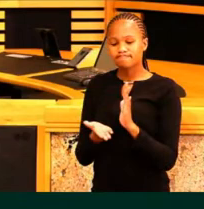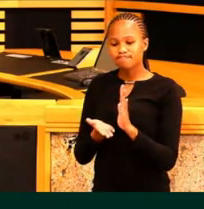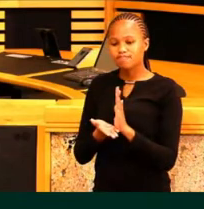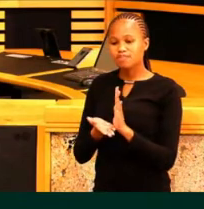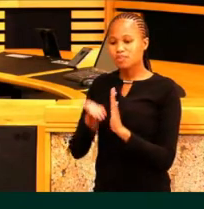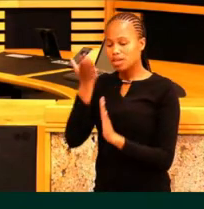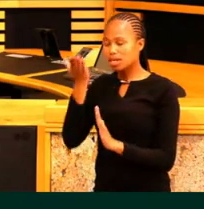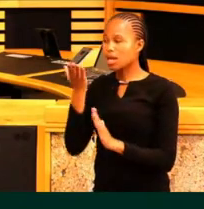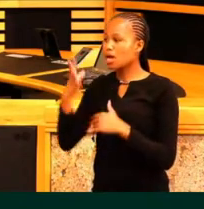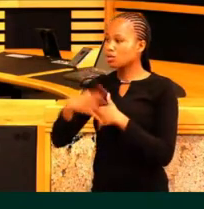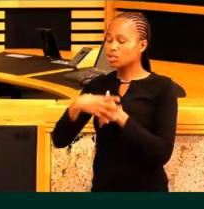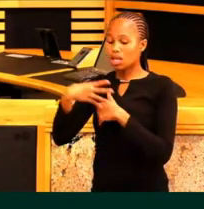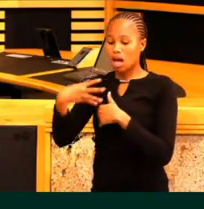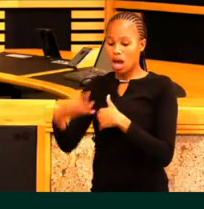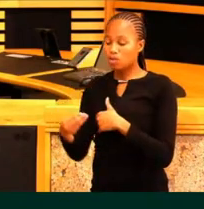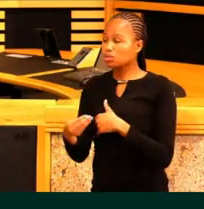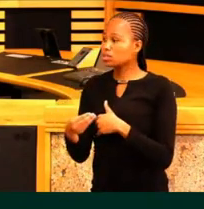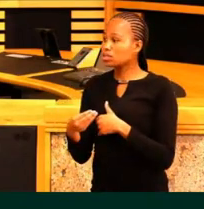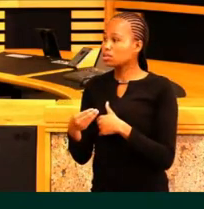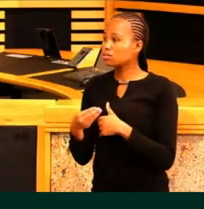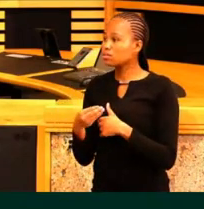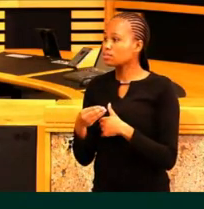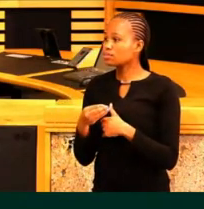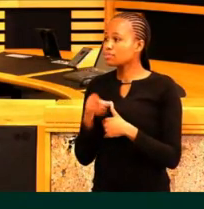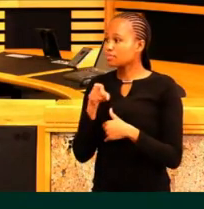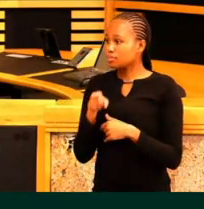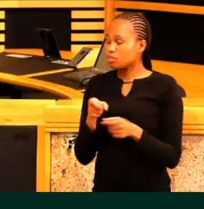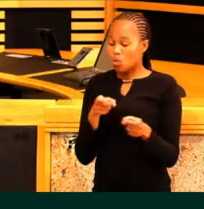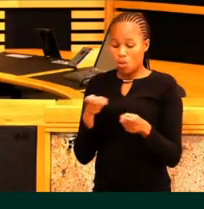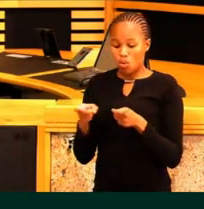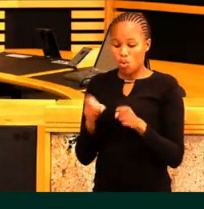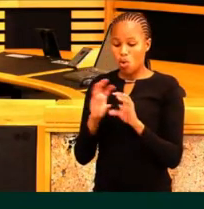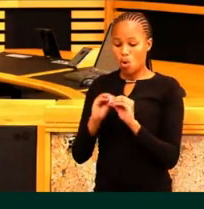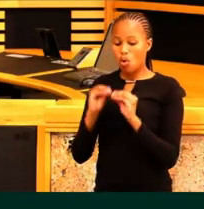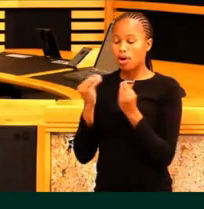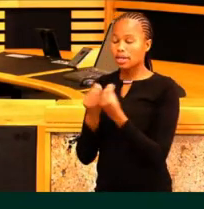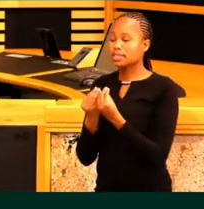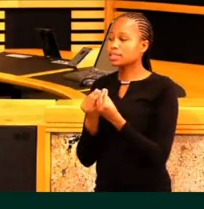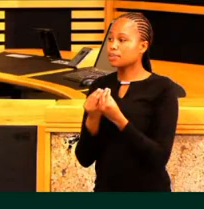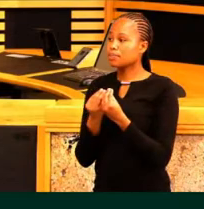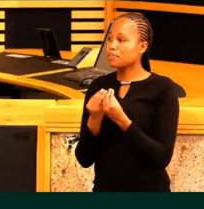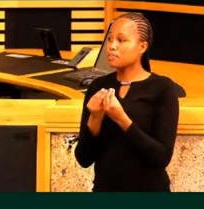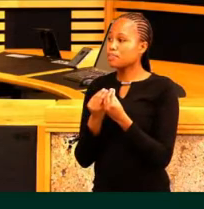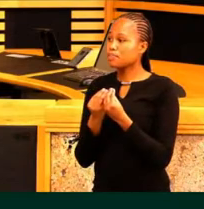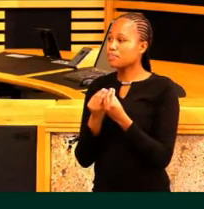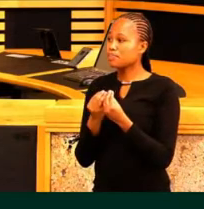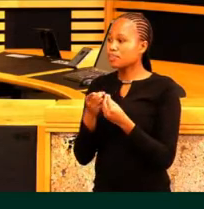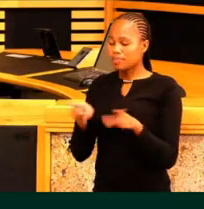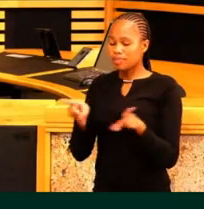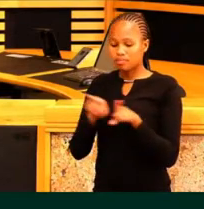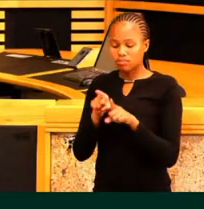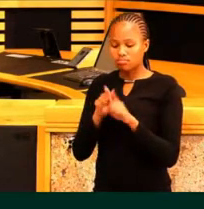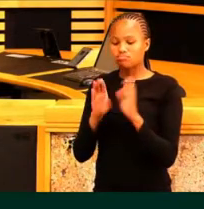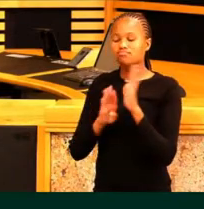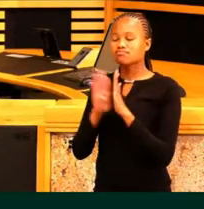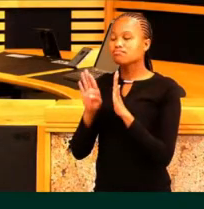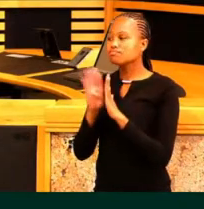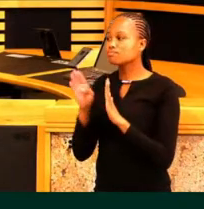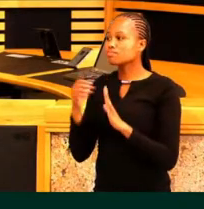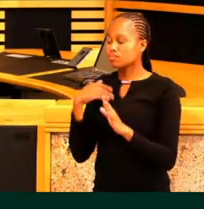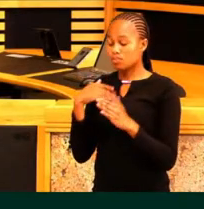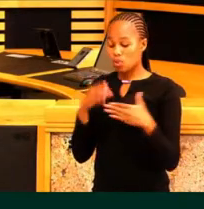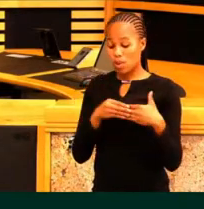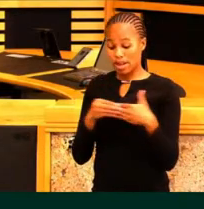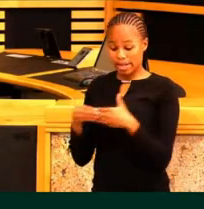outside the parameters of neo-liberalism so that's a kind of a an articulation and we are